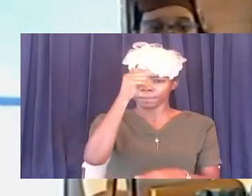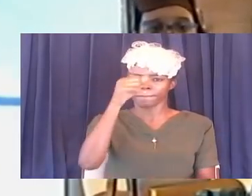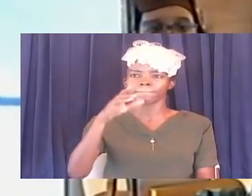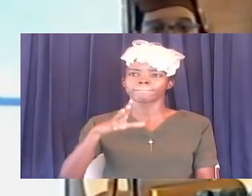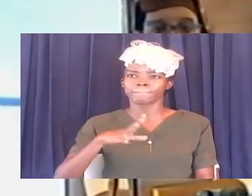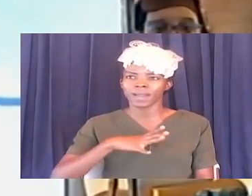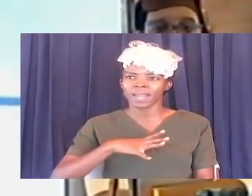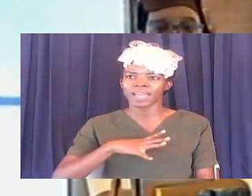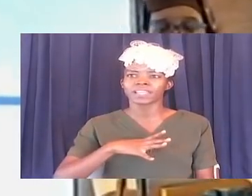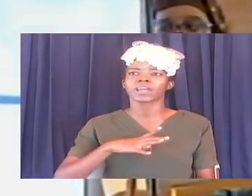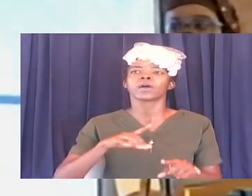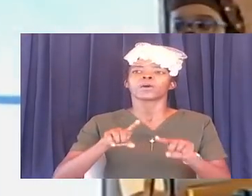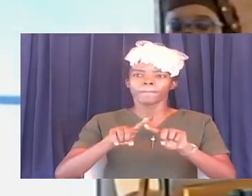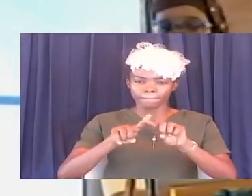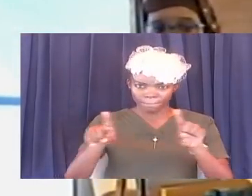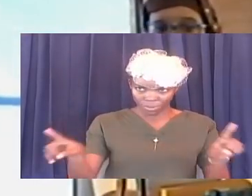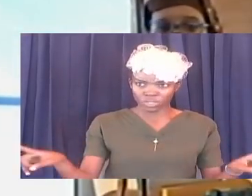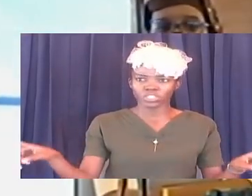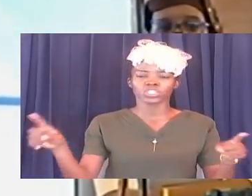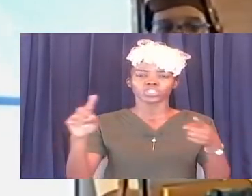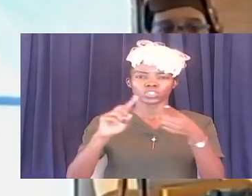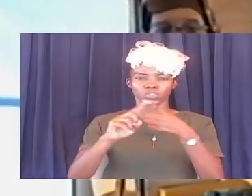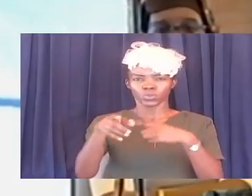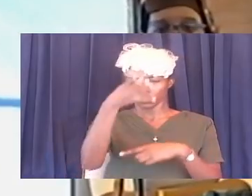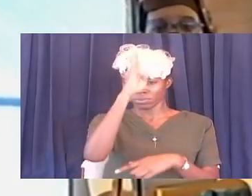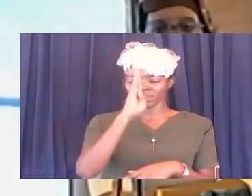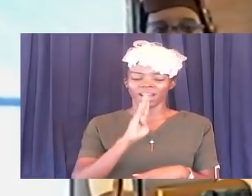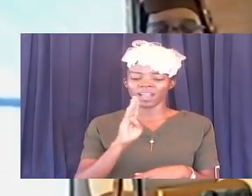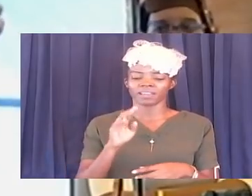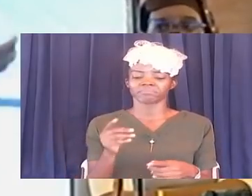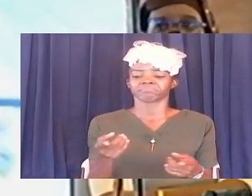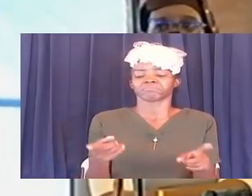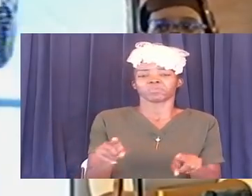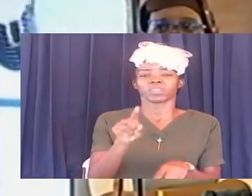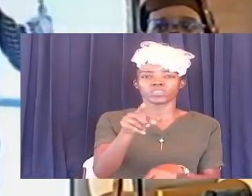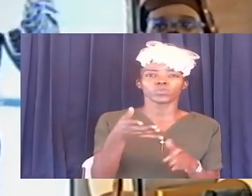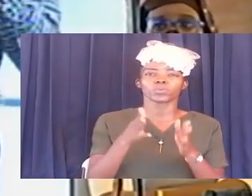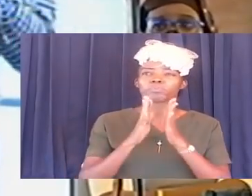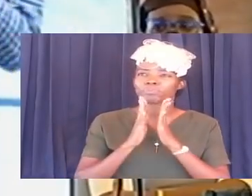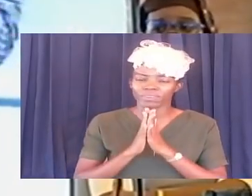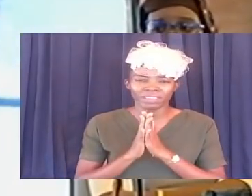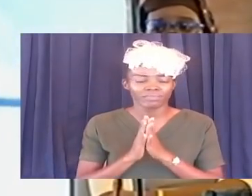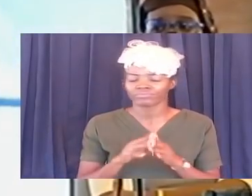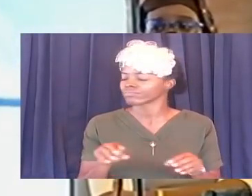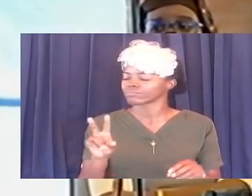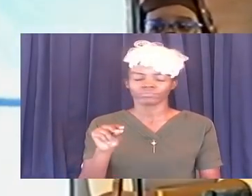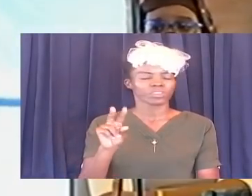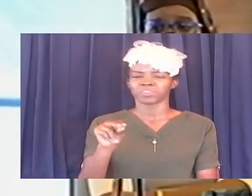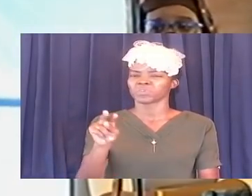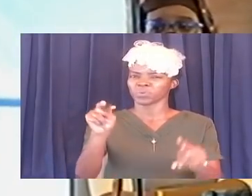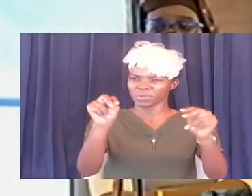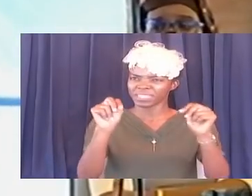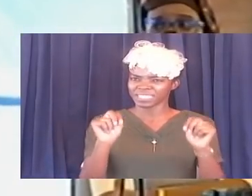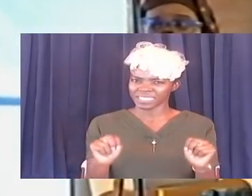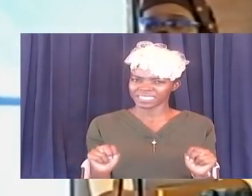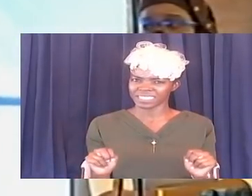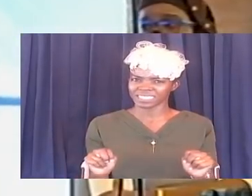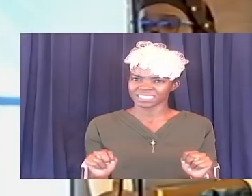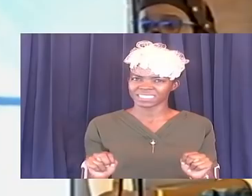God. Hallelujah. When you're praying, there is no need for me. Hallelujah. Praise the Lord